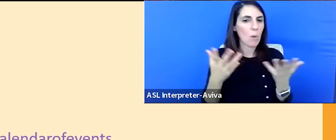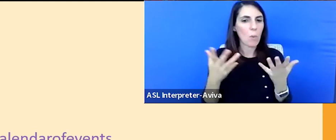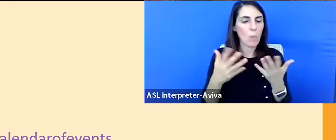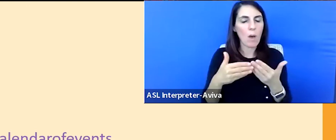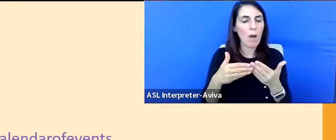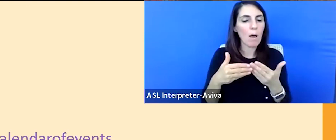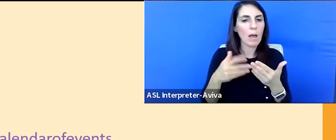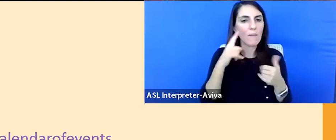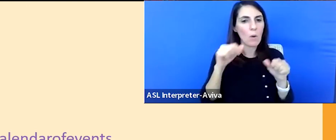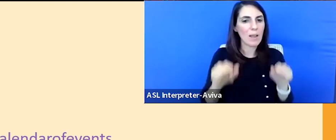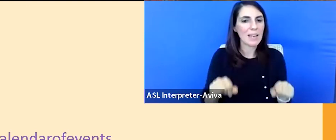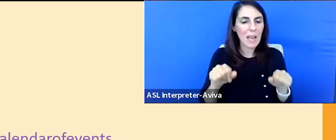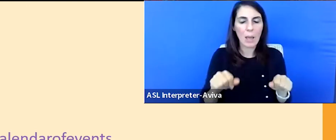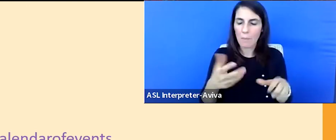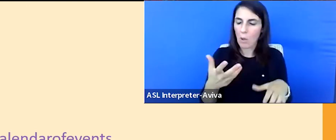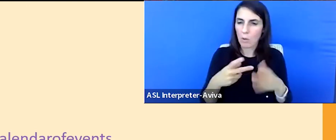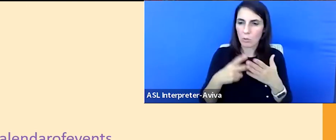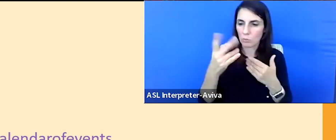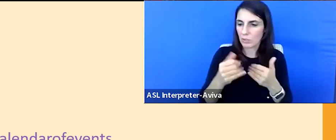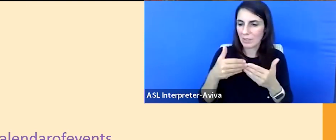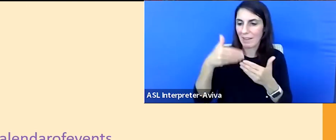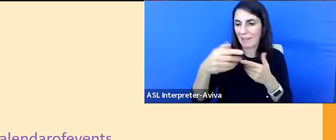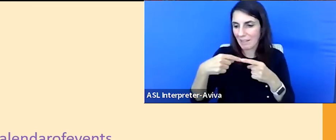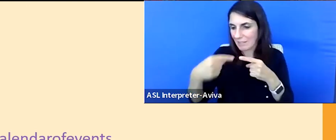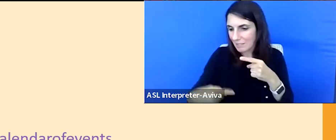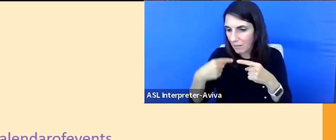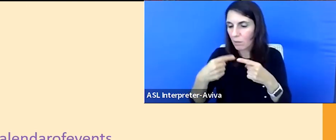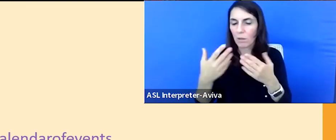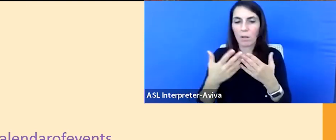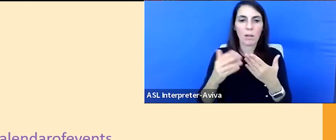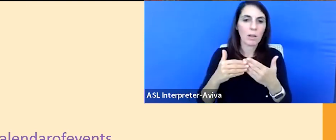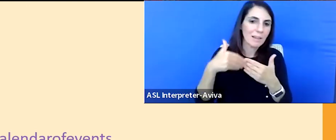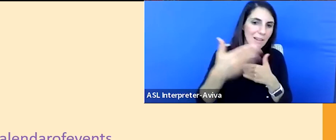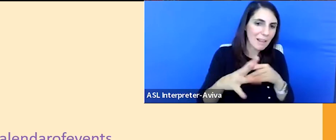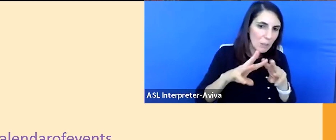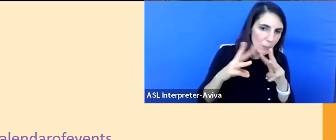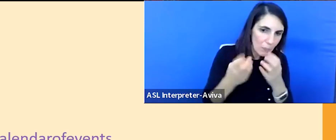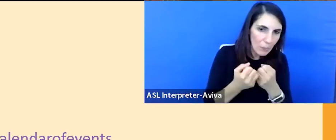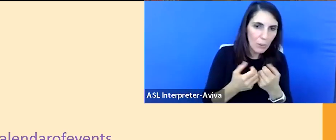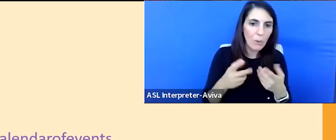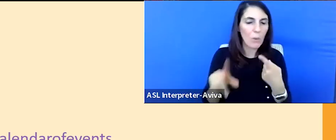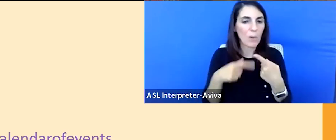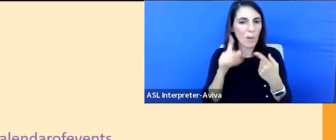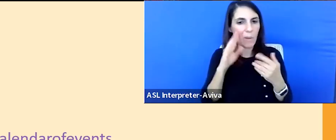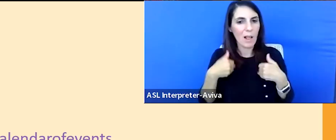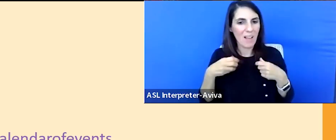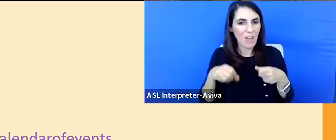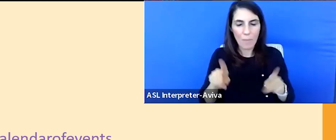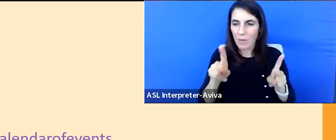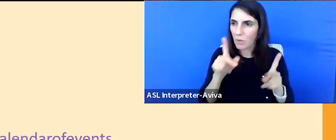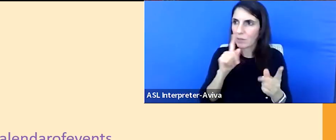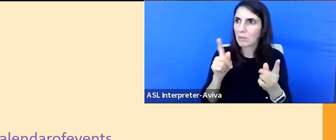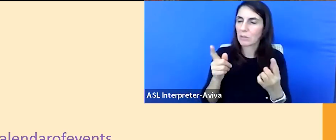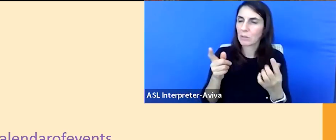next cycle and workshops when we have had an opportunity to talk with